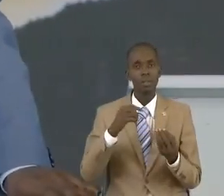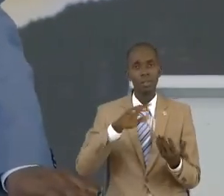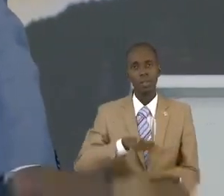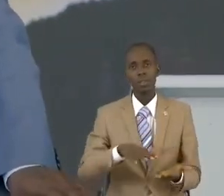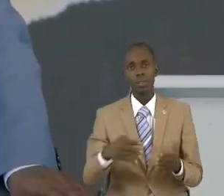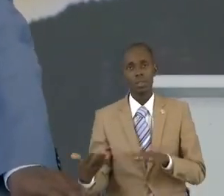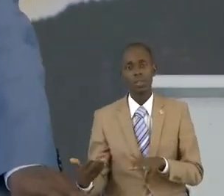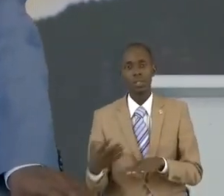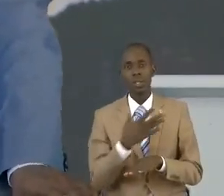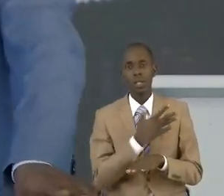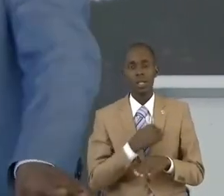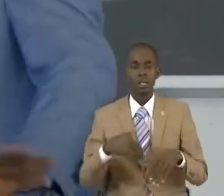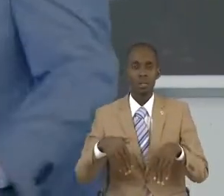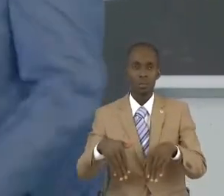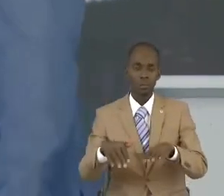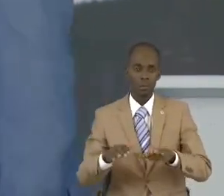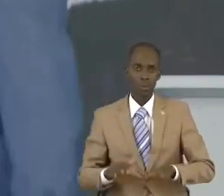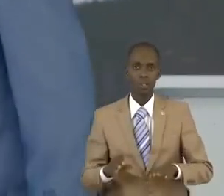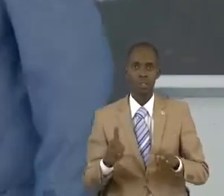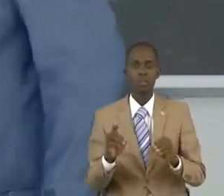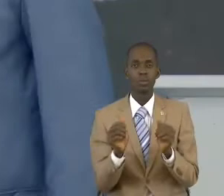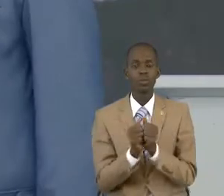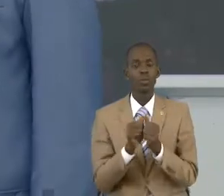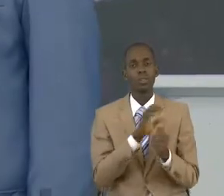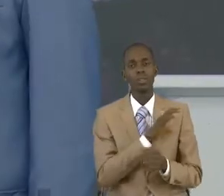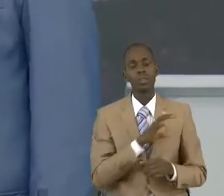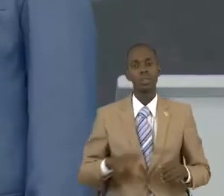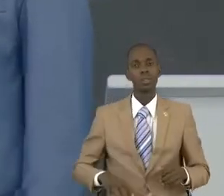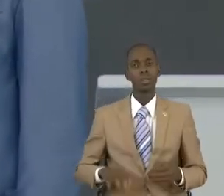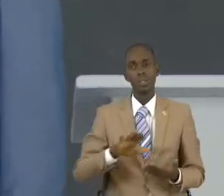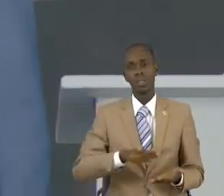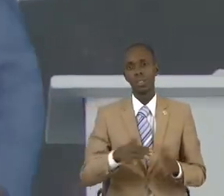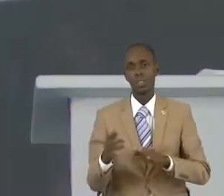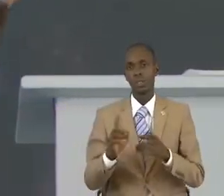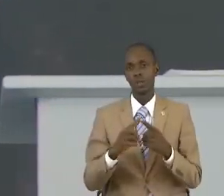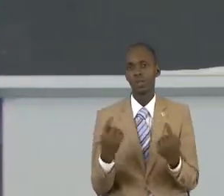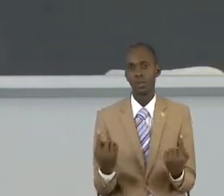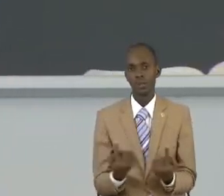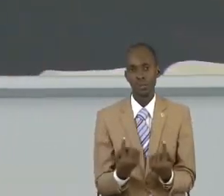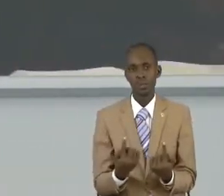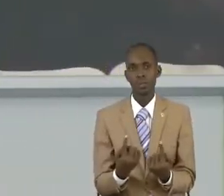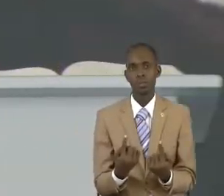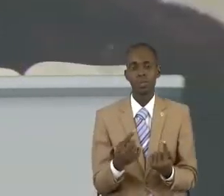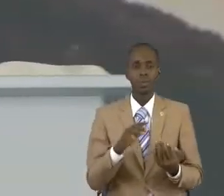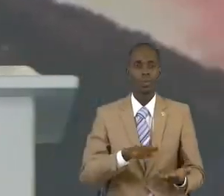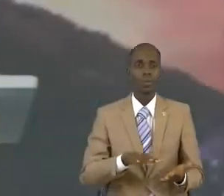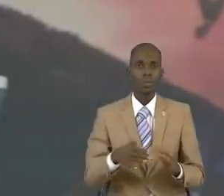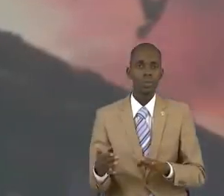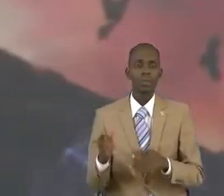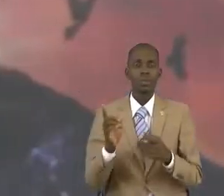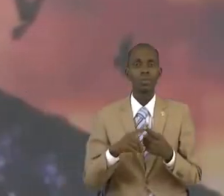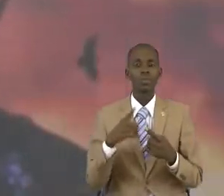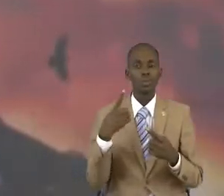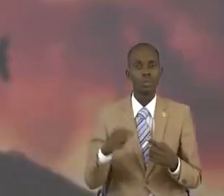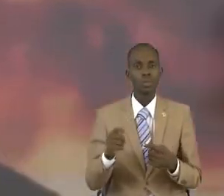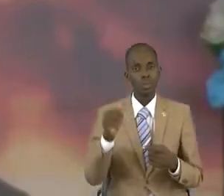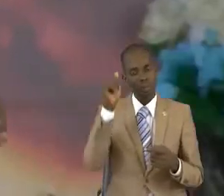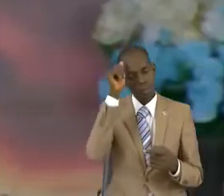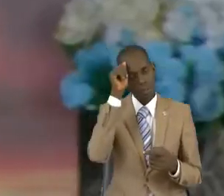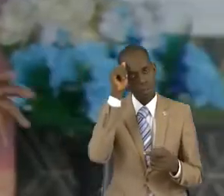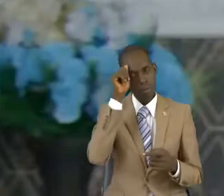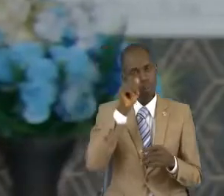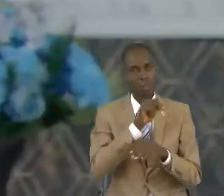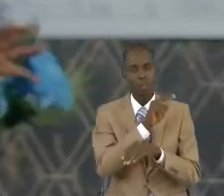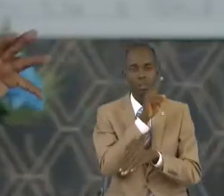buried with Christ. Death to sin. Death to the Adamic nature.